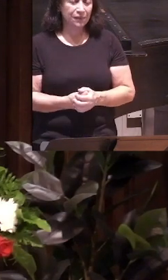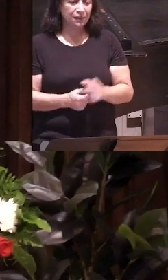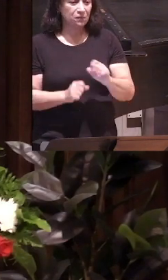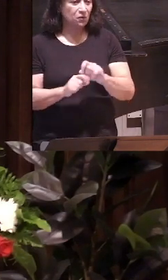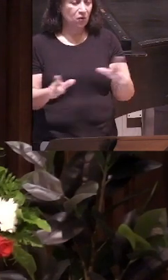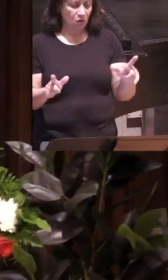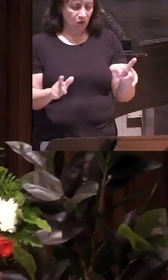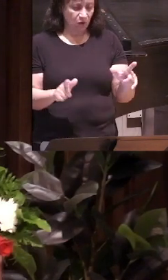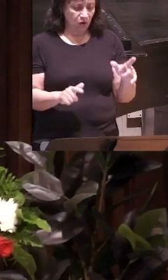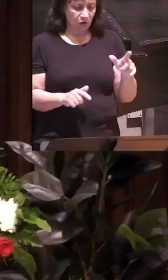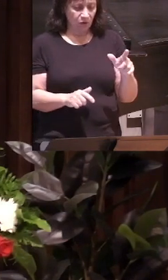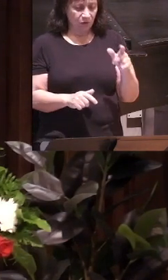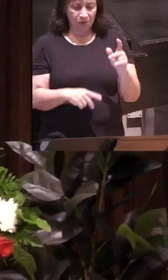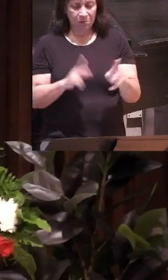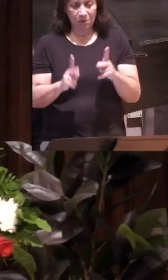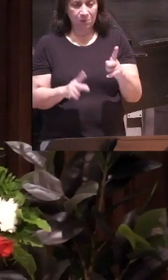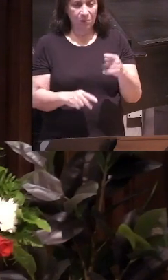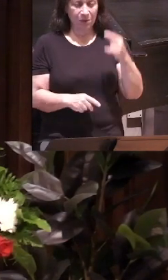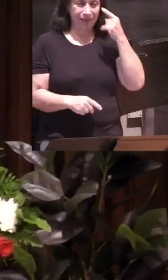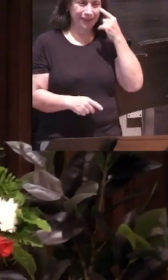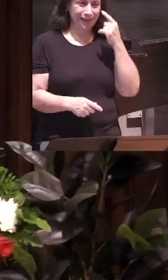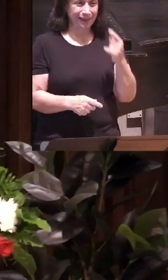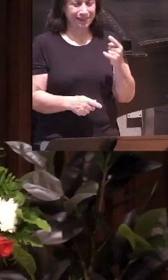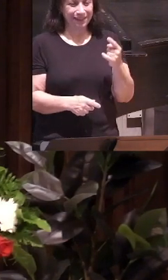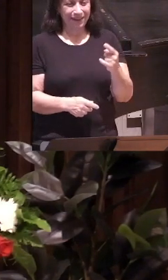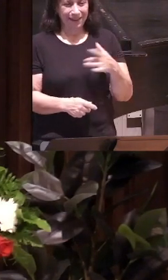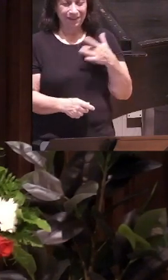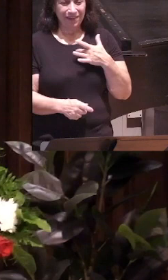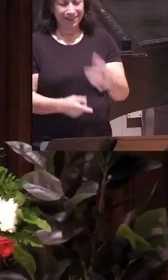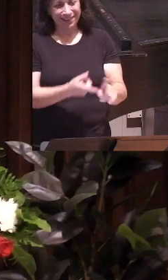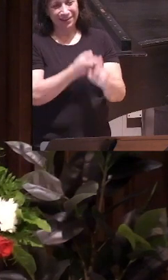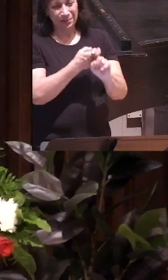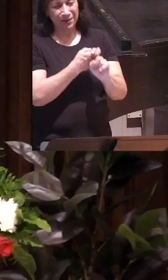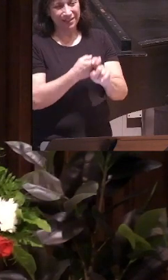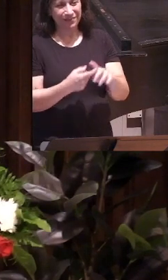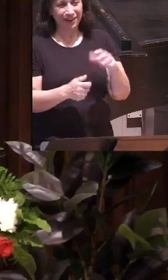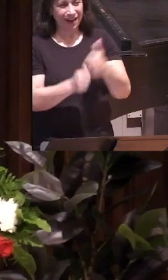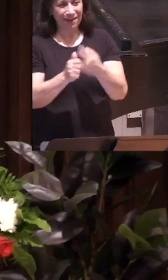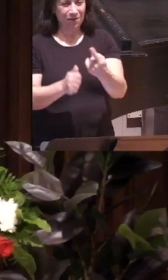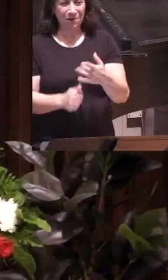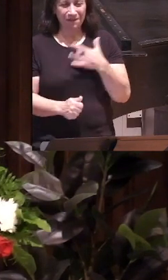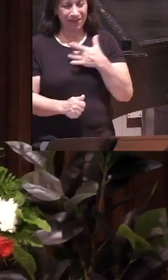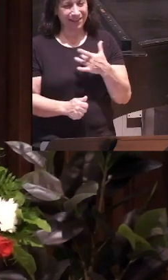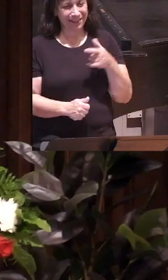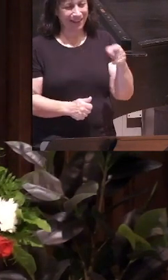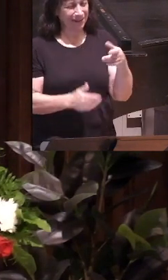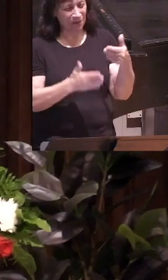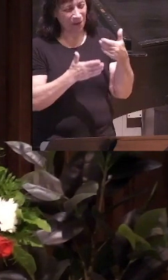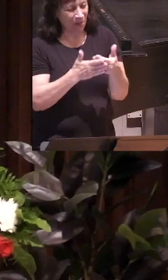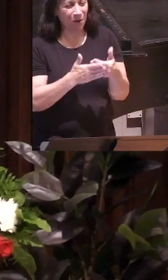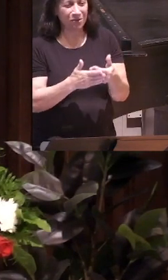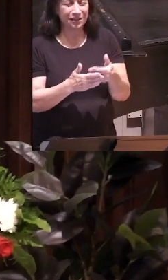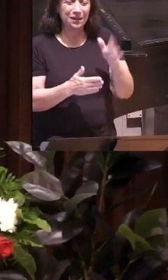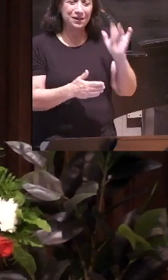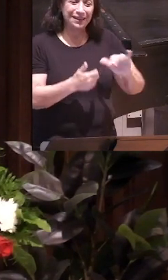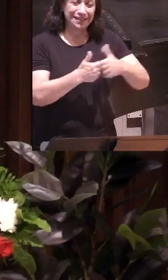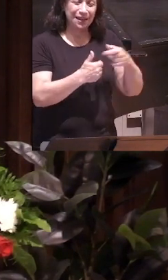Everybody this week thinks they're his best friend. Everybody talked about how close they were to Earl, so that is how he made them